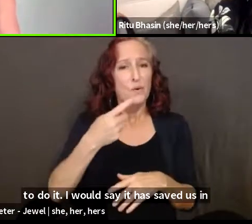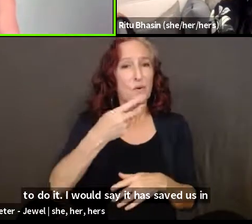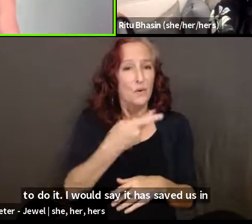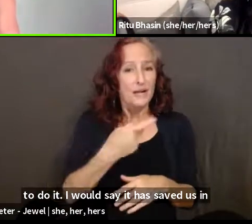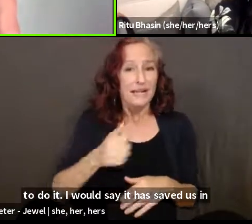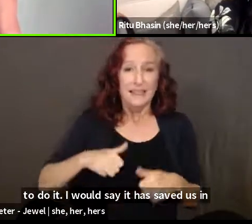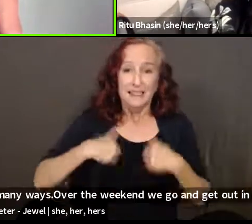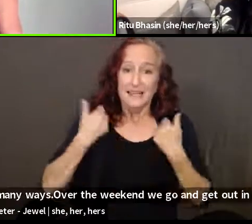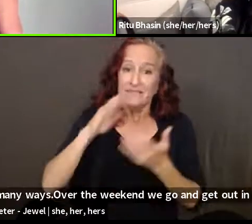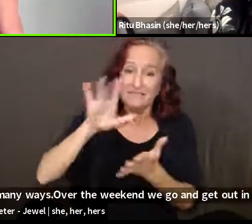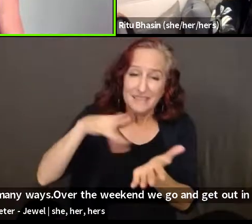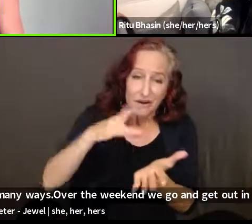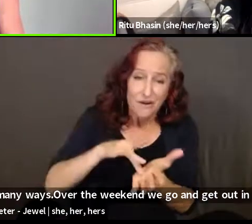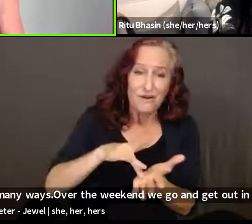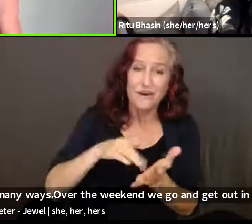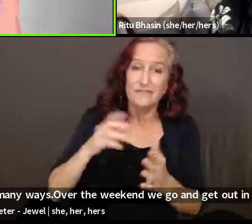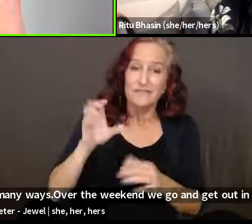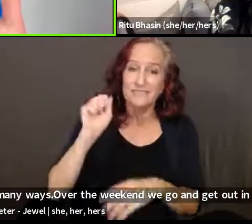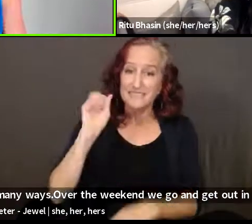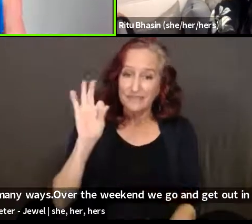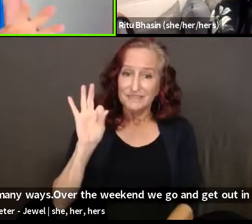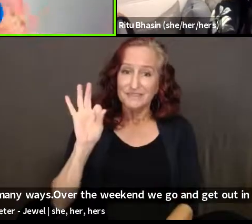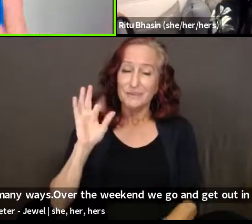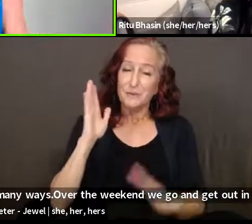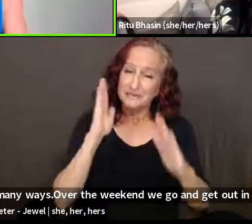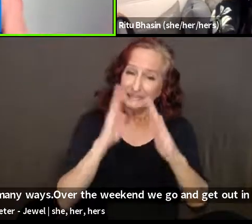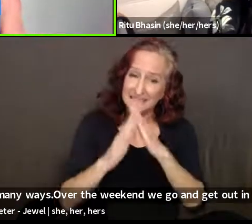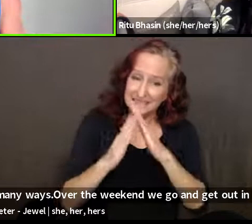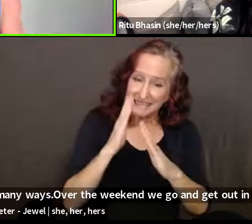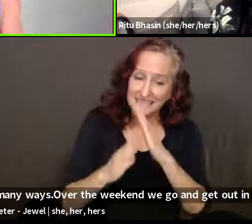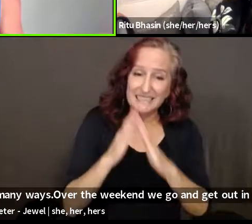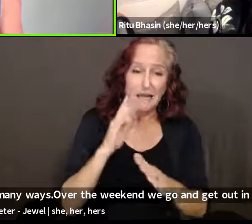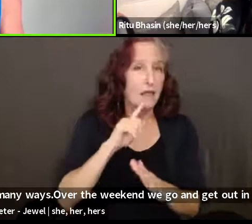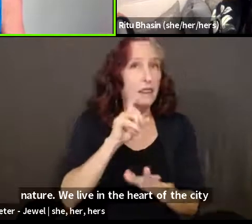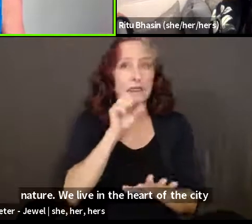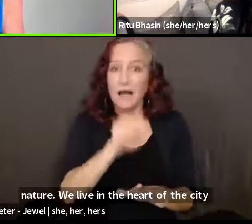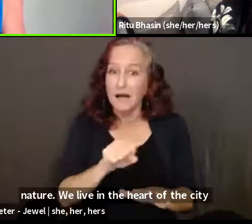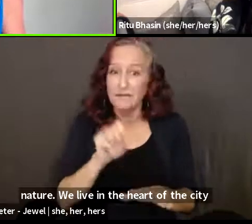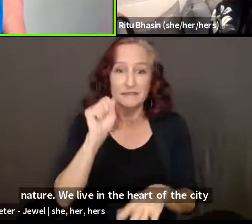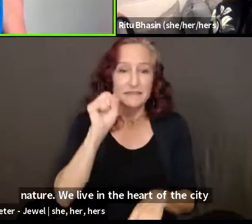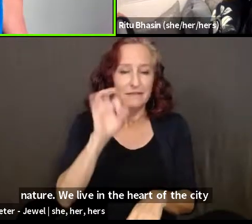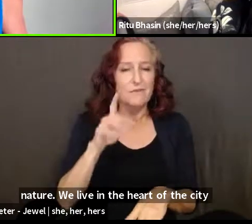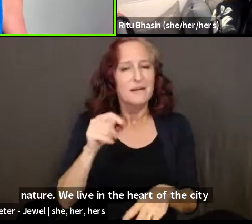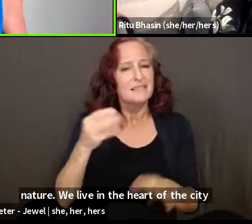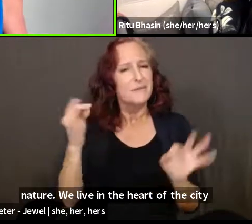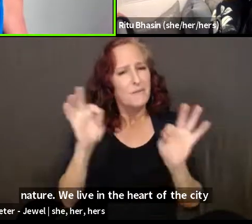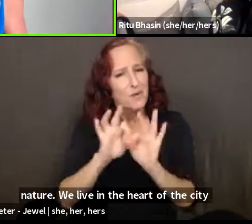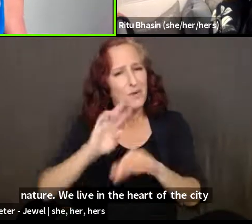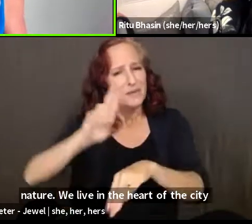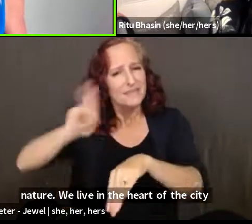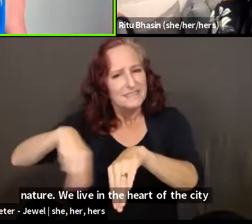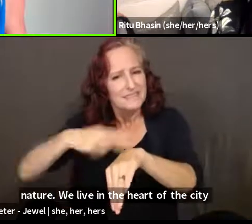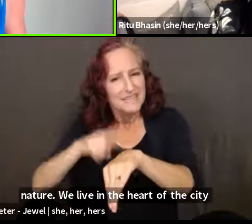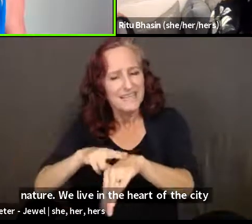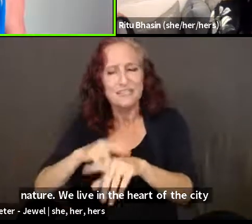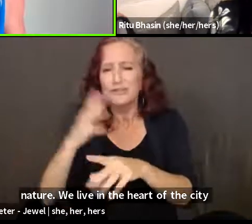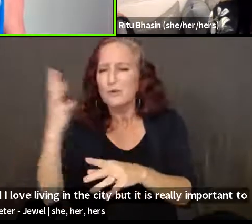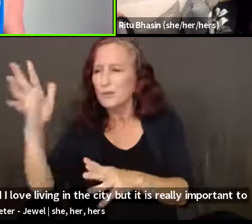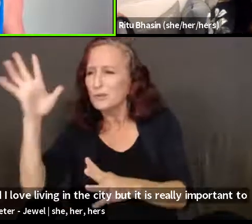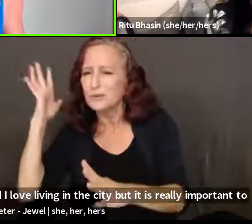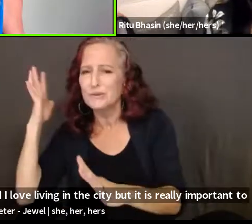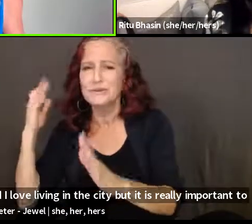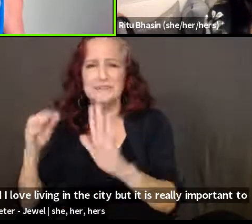love living in the city, but it's really important also to get into nature. And I'm finding that somebody asked earlier in the